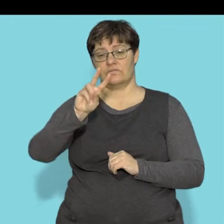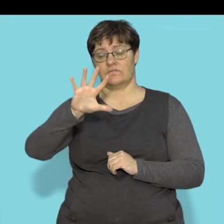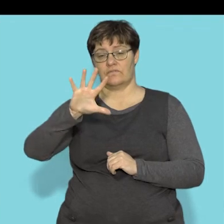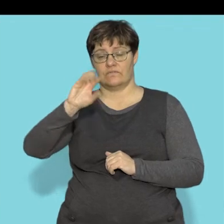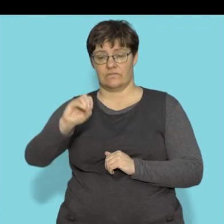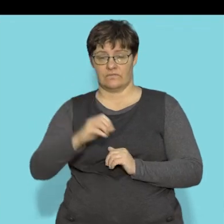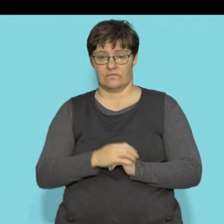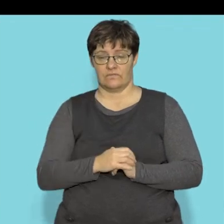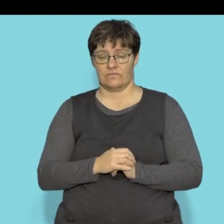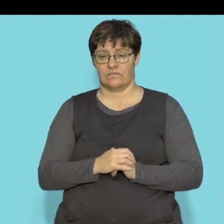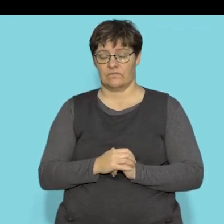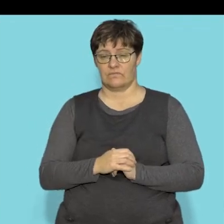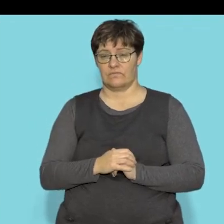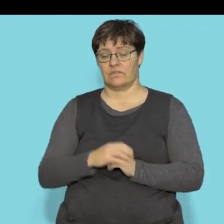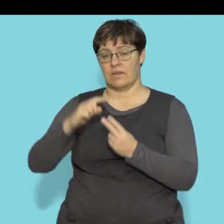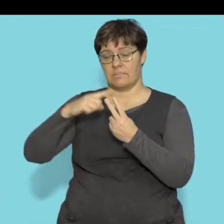minus